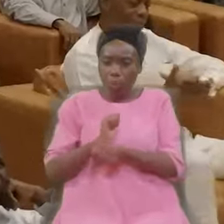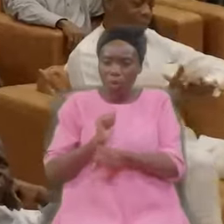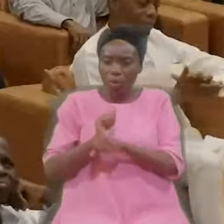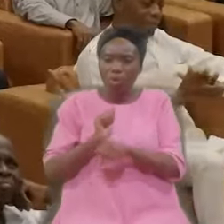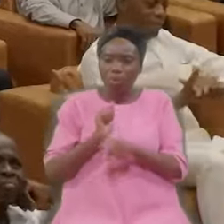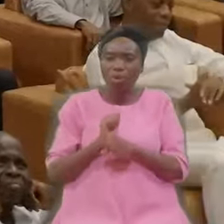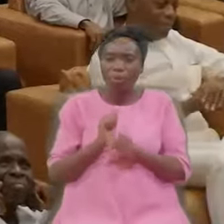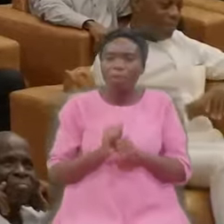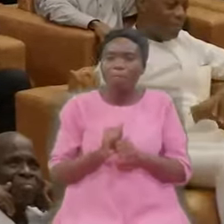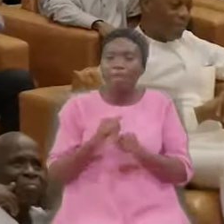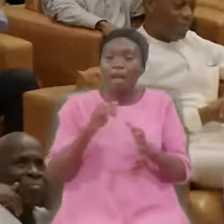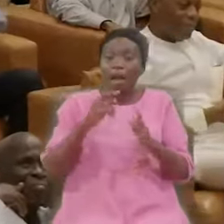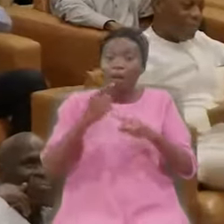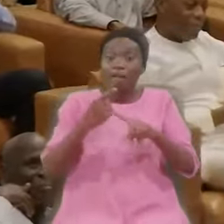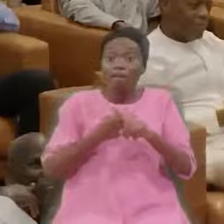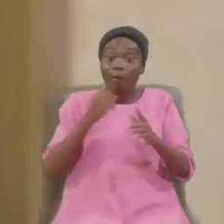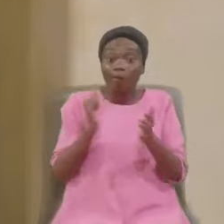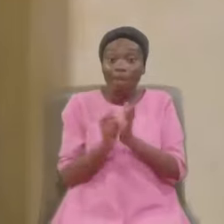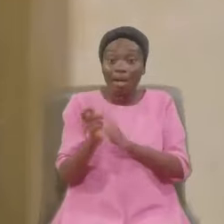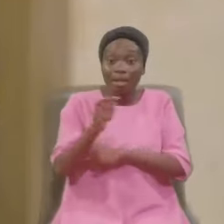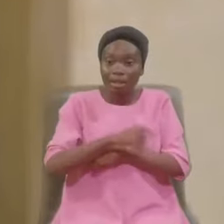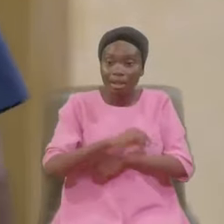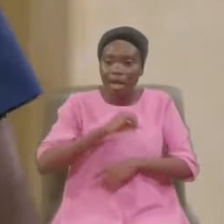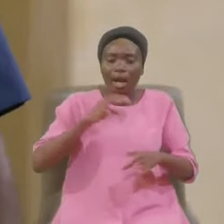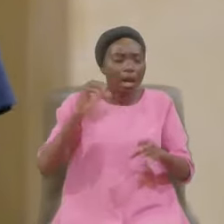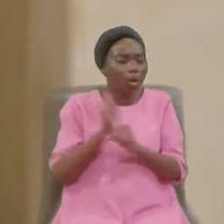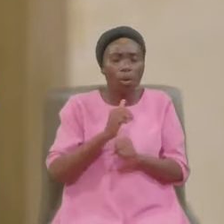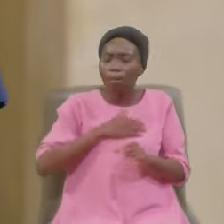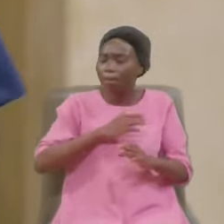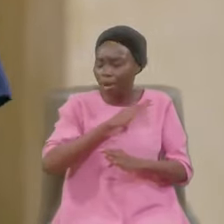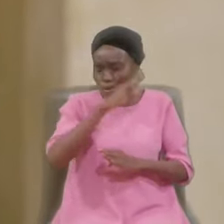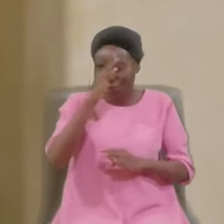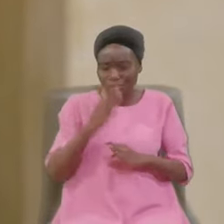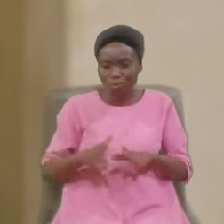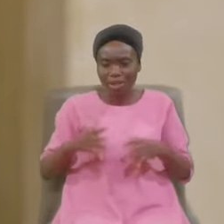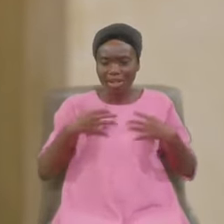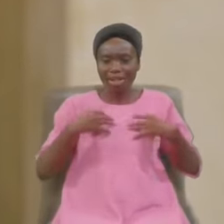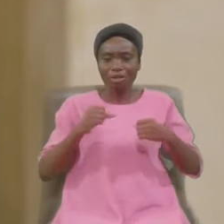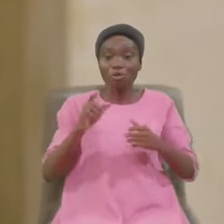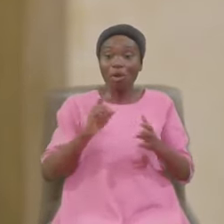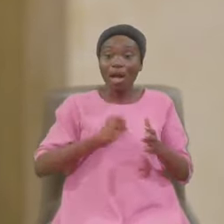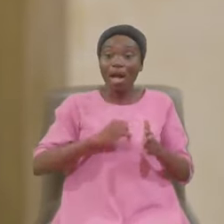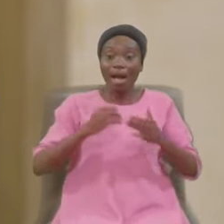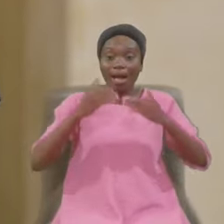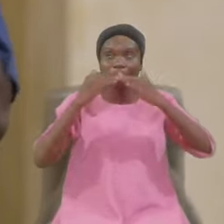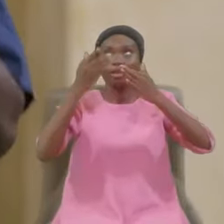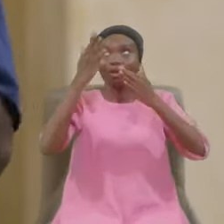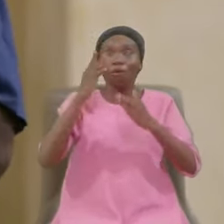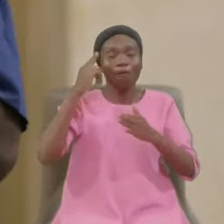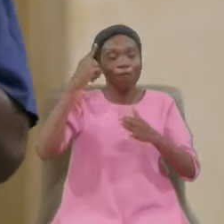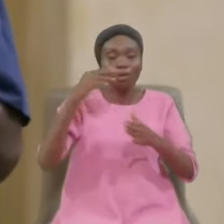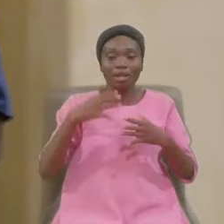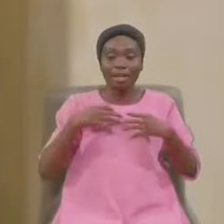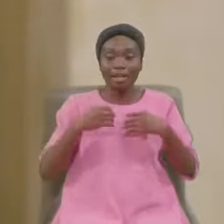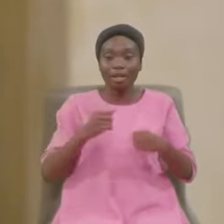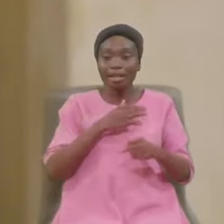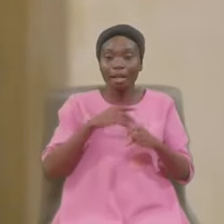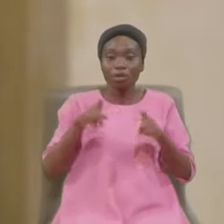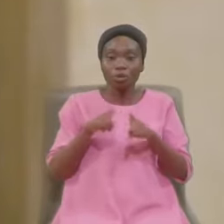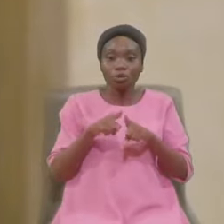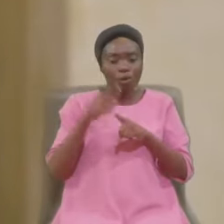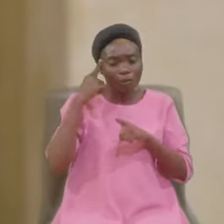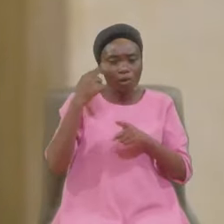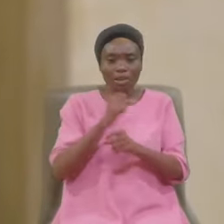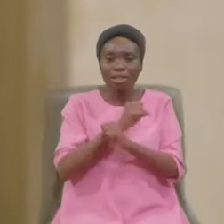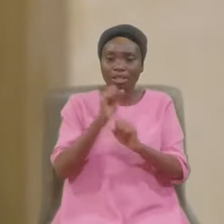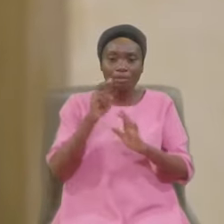So from that day, I get my total healing. So I thank God for the healing. I also thank God for the salvation. Since I have